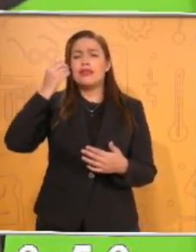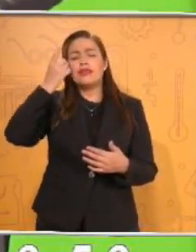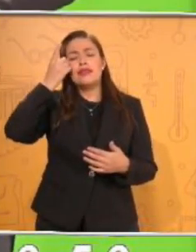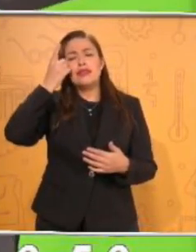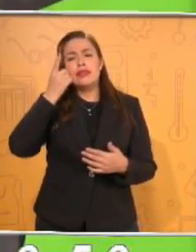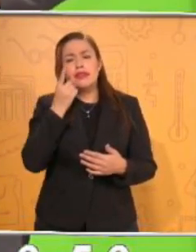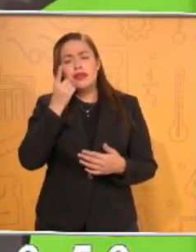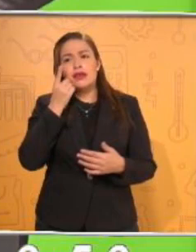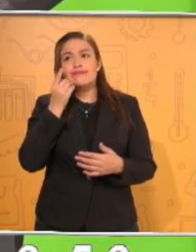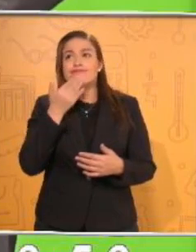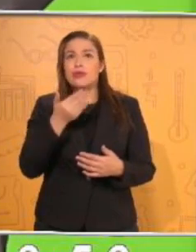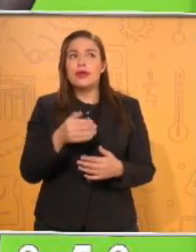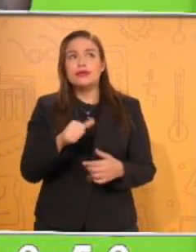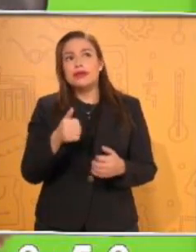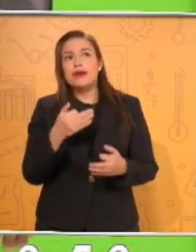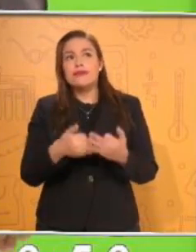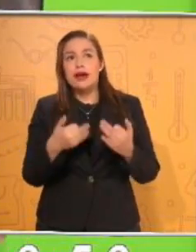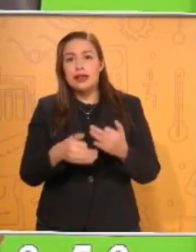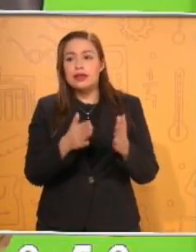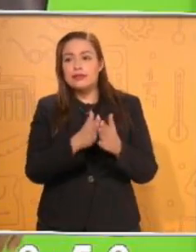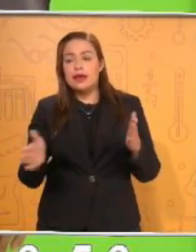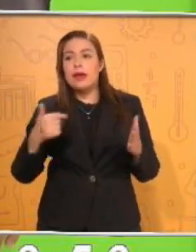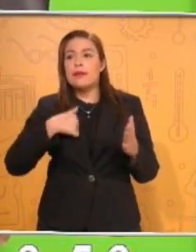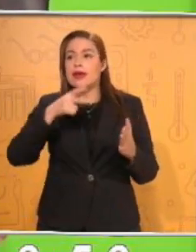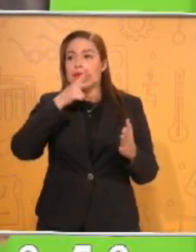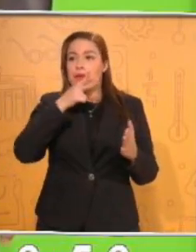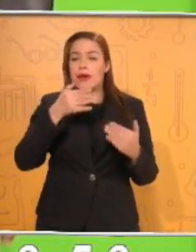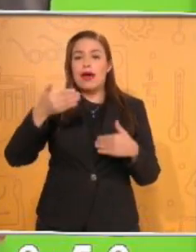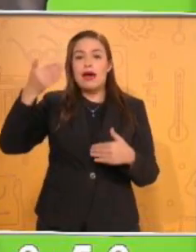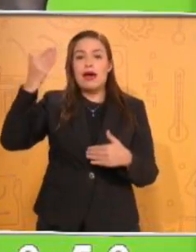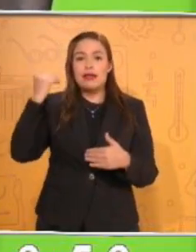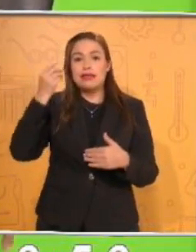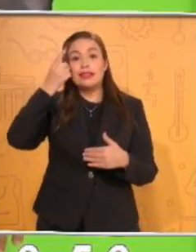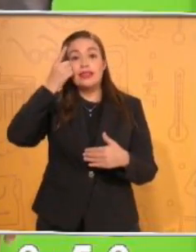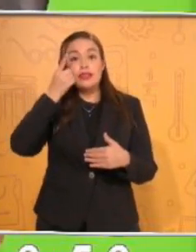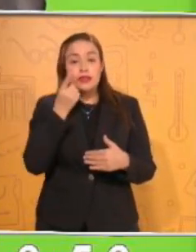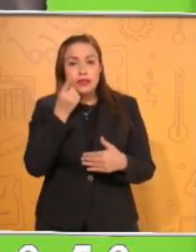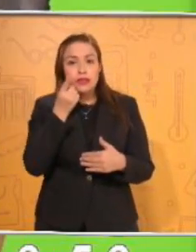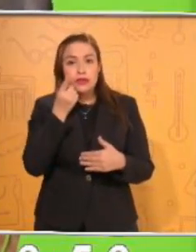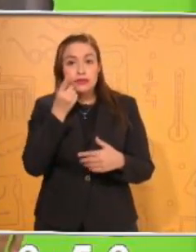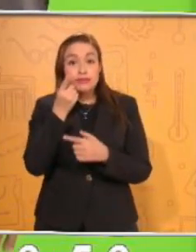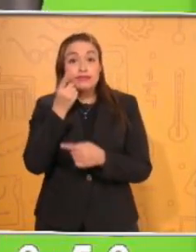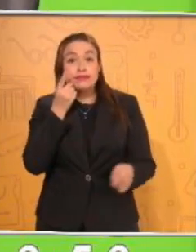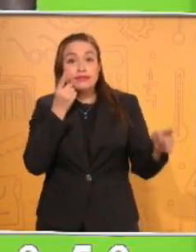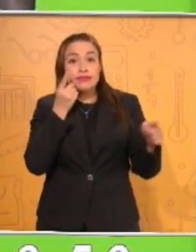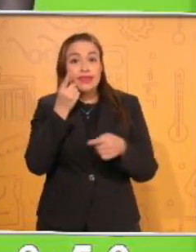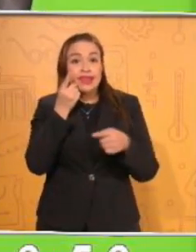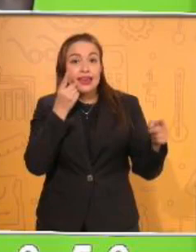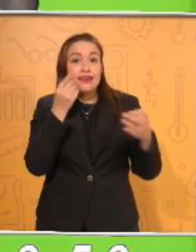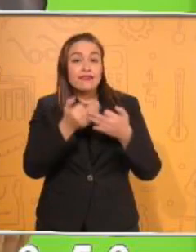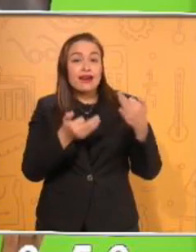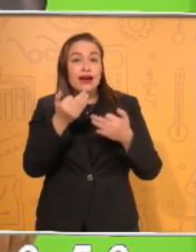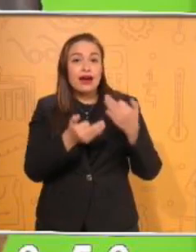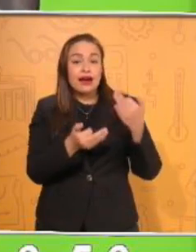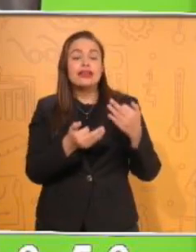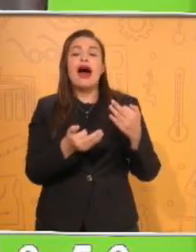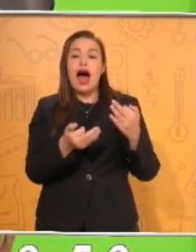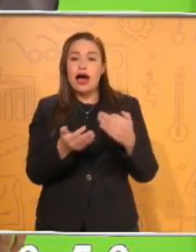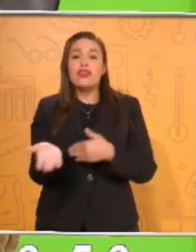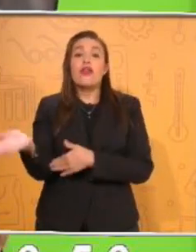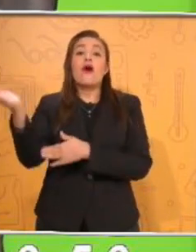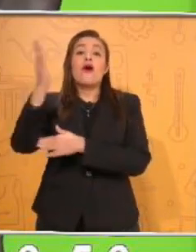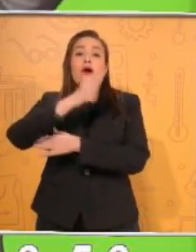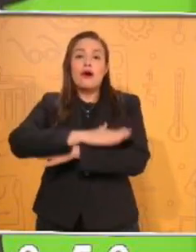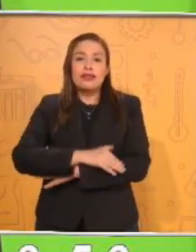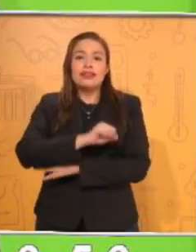Okay, my father was sleeping all Saturday because he was very tired.